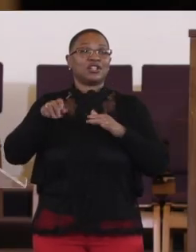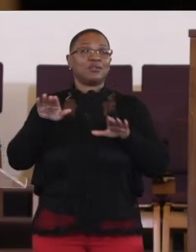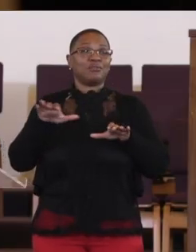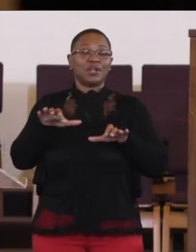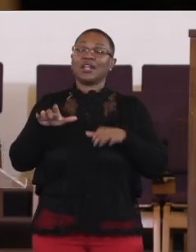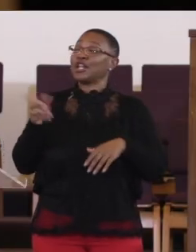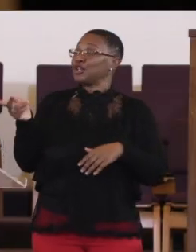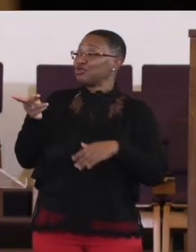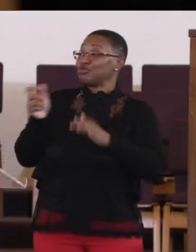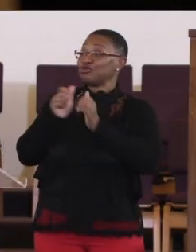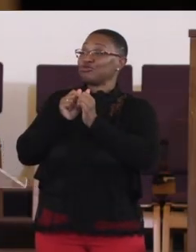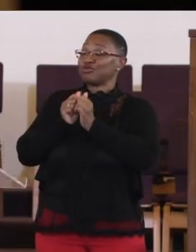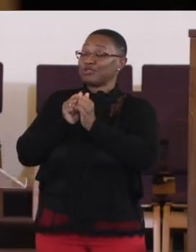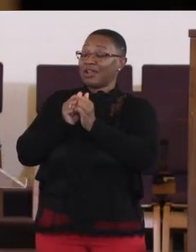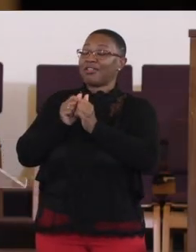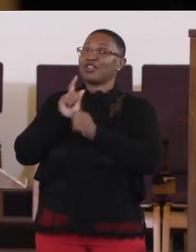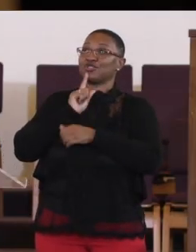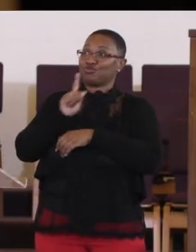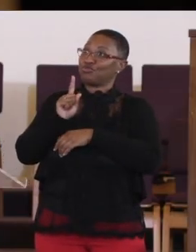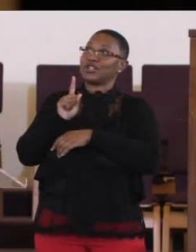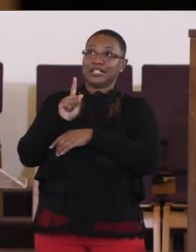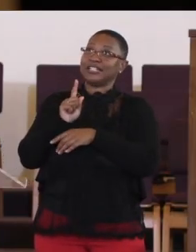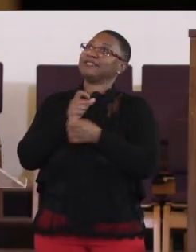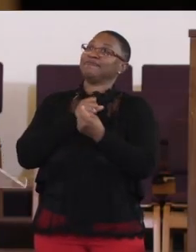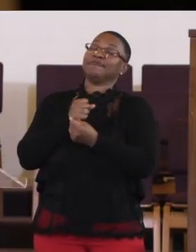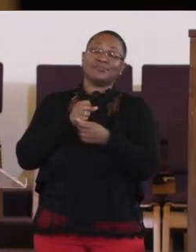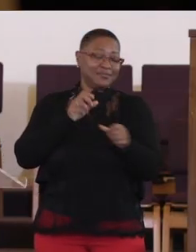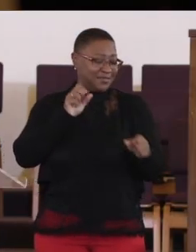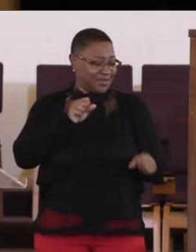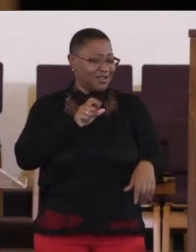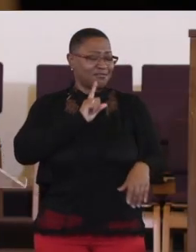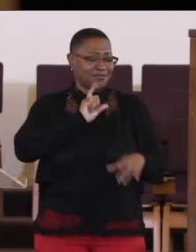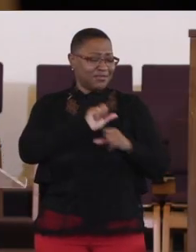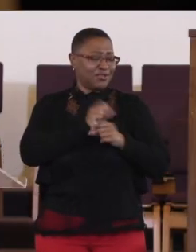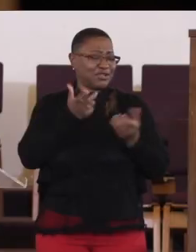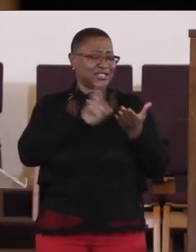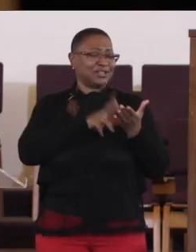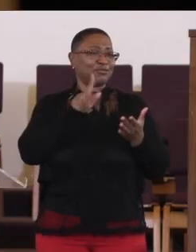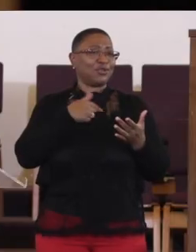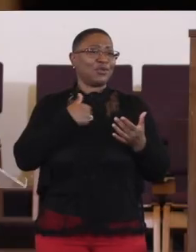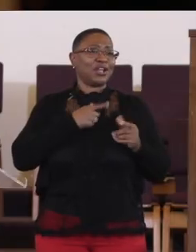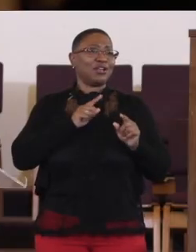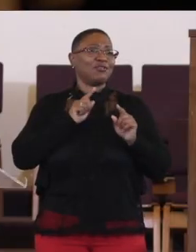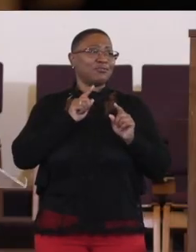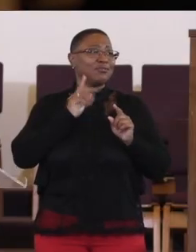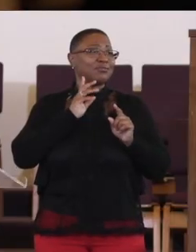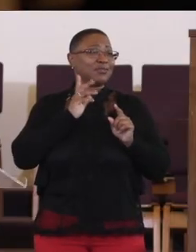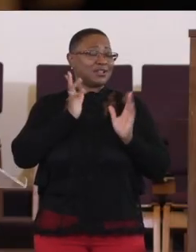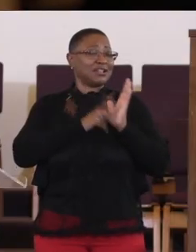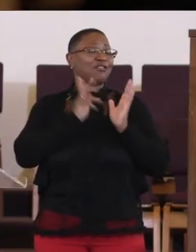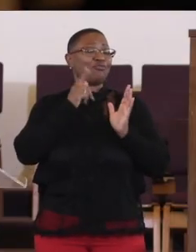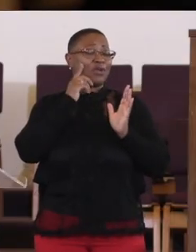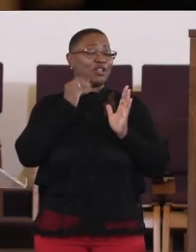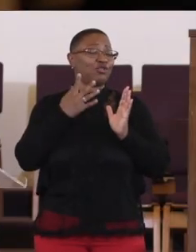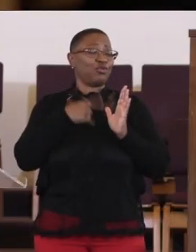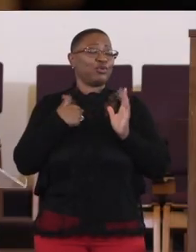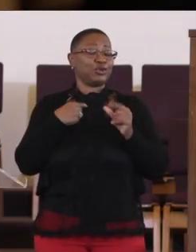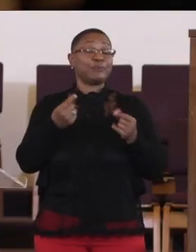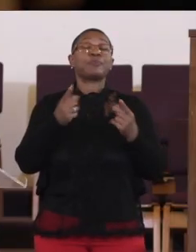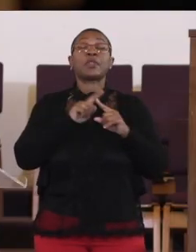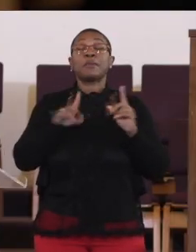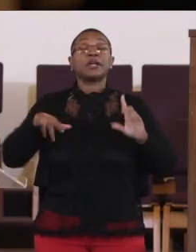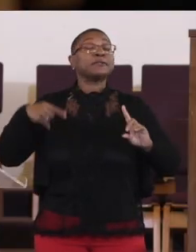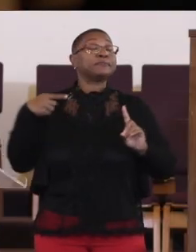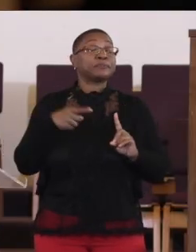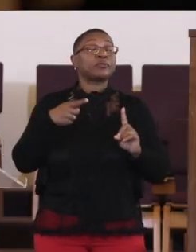together are pretty formidable. Oh, we are forced to reckon with. You want to sign me up? We go on to Lansing. What we gonna do? Yeah. Okay, but what I